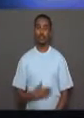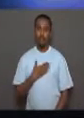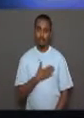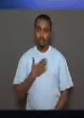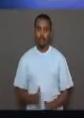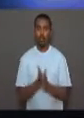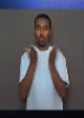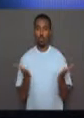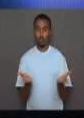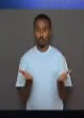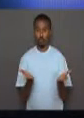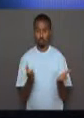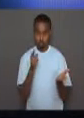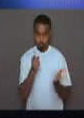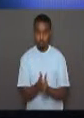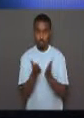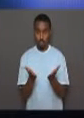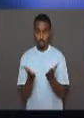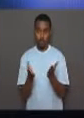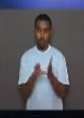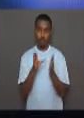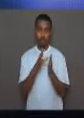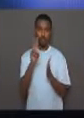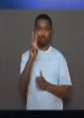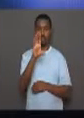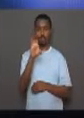Please open your student books to page